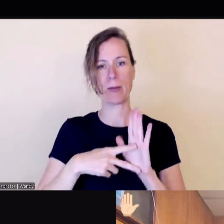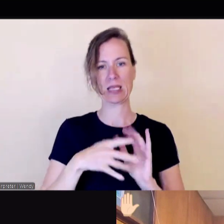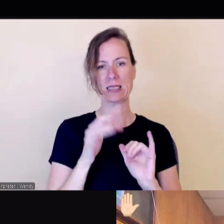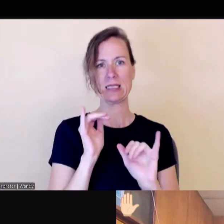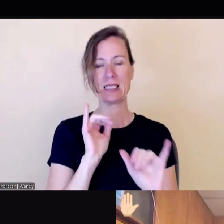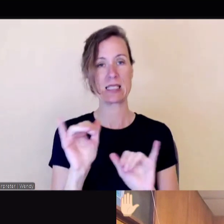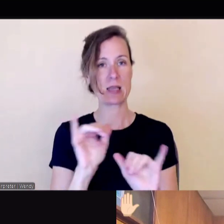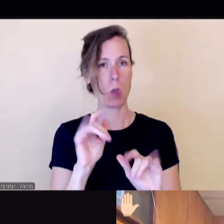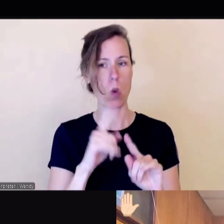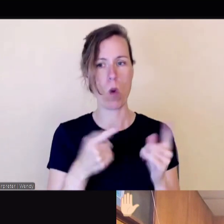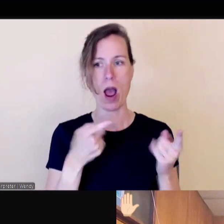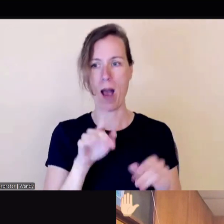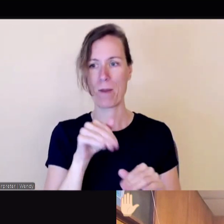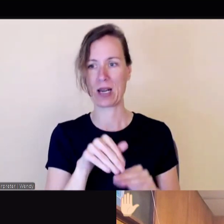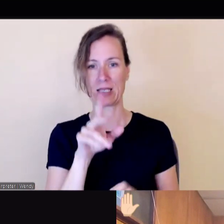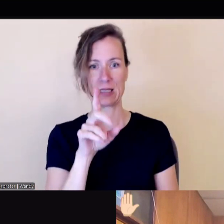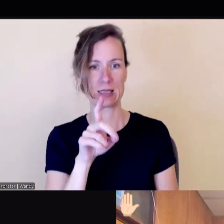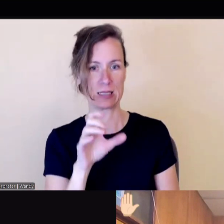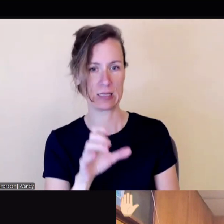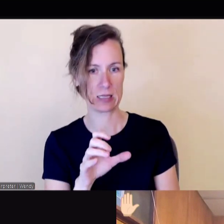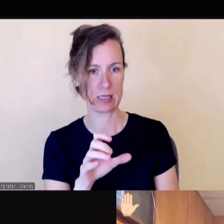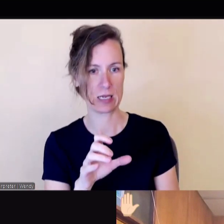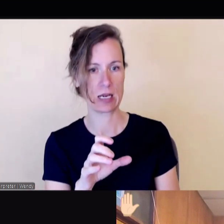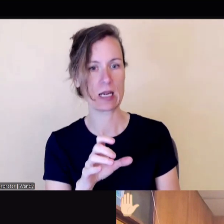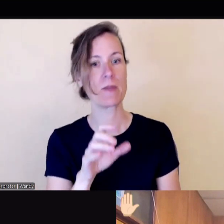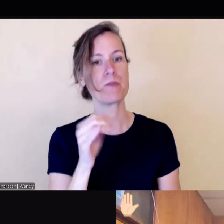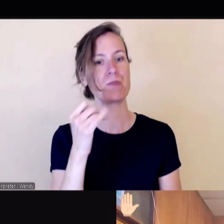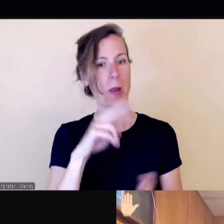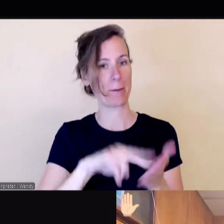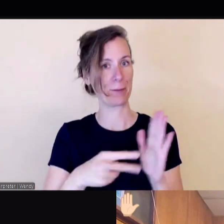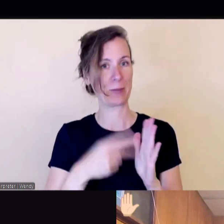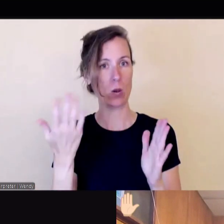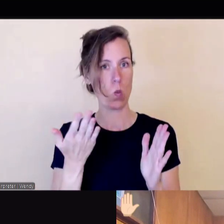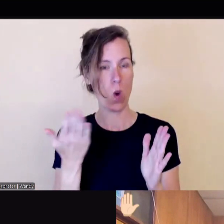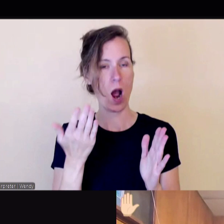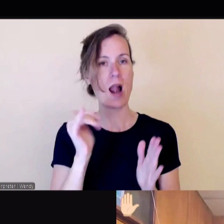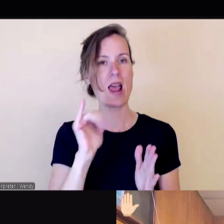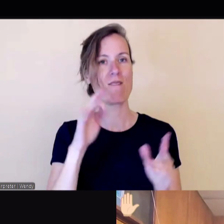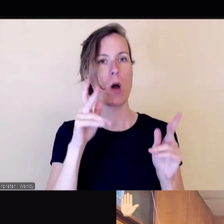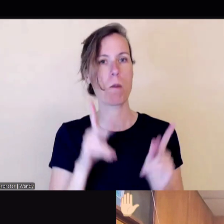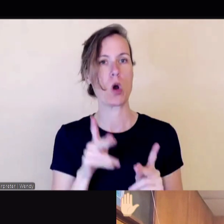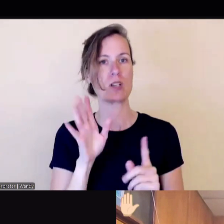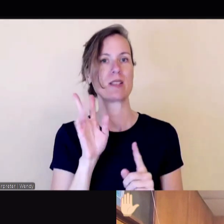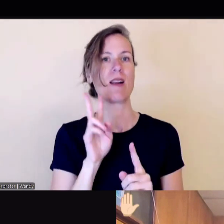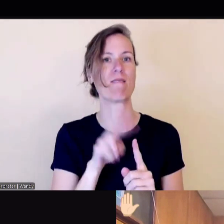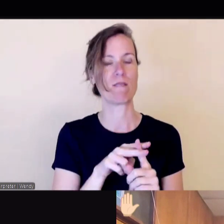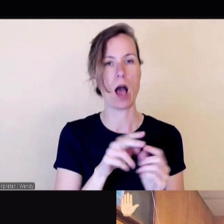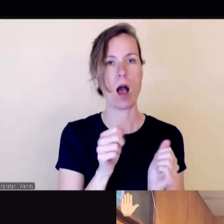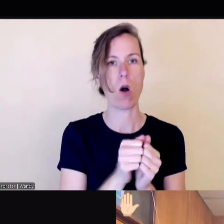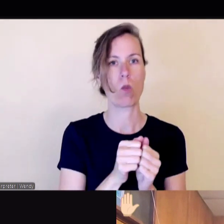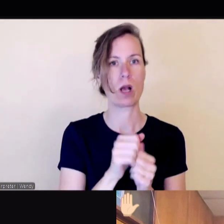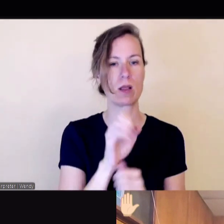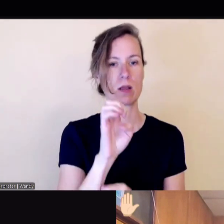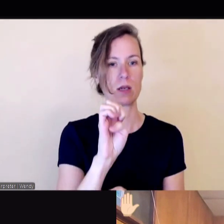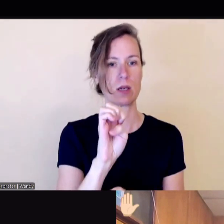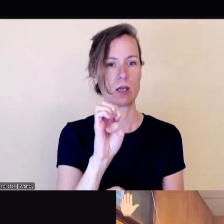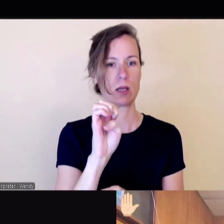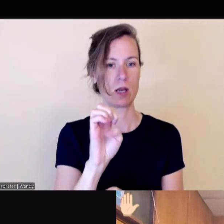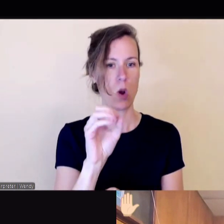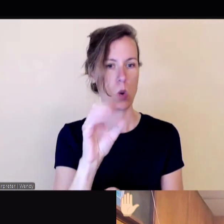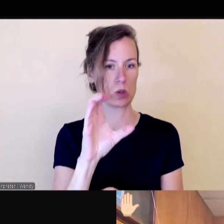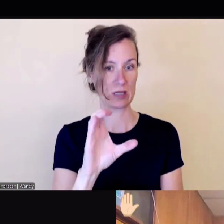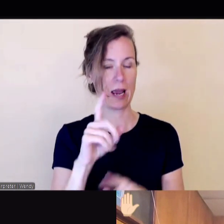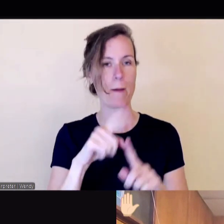with the EEOC, but the discrimination took place in Prince George's County, the EEOC may transfer that case to our office